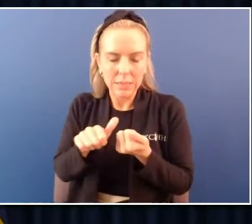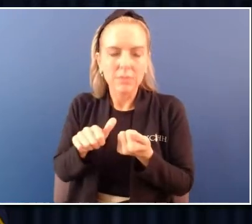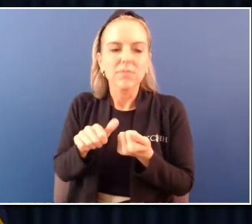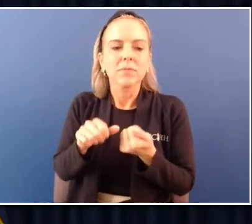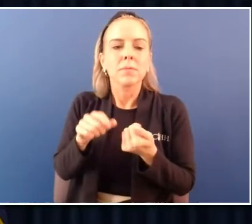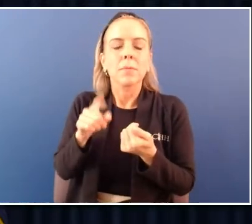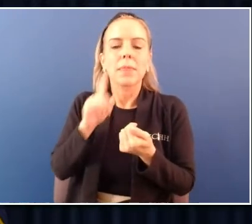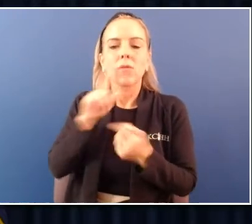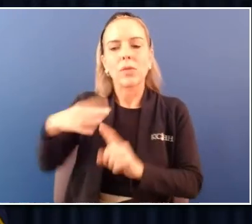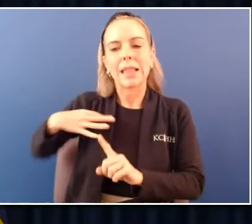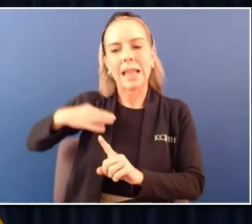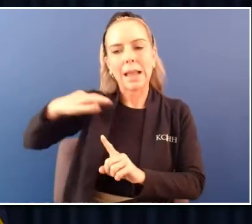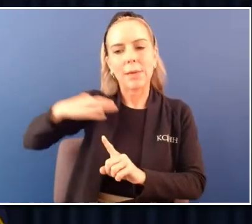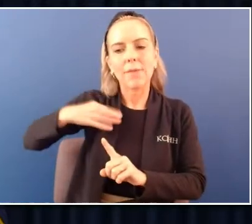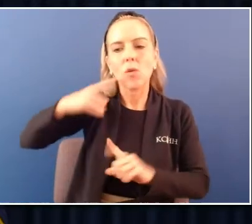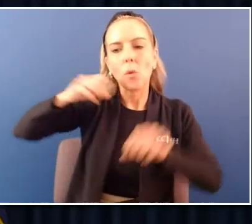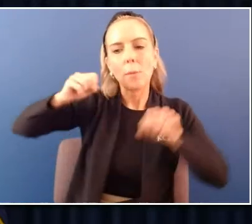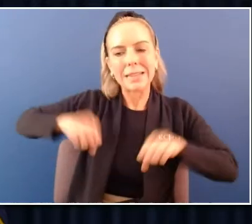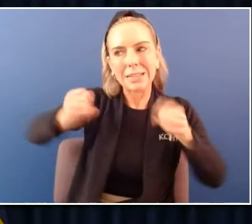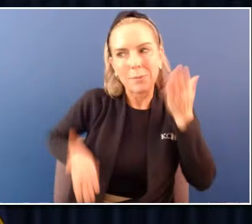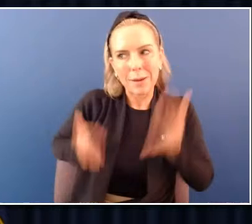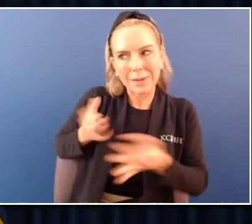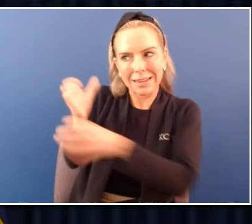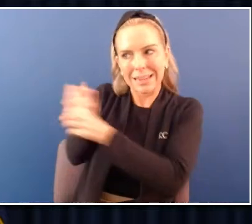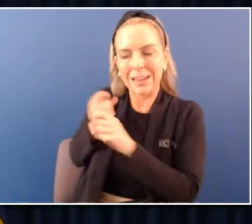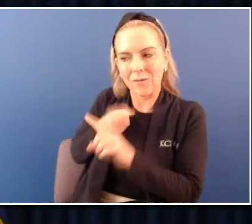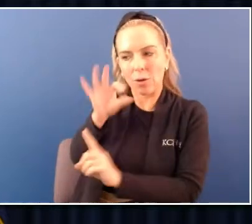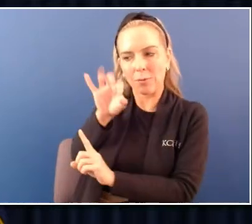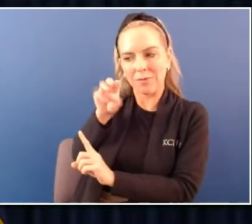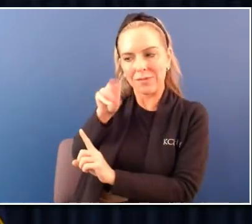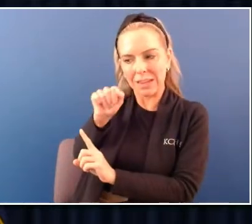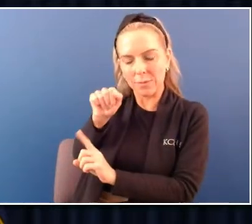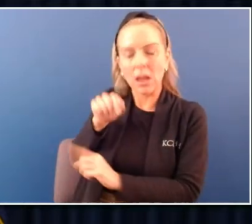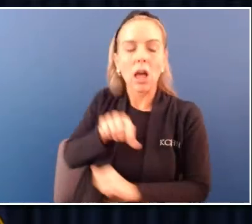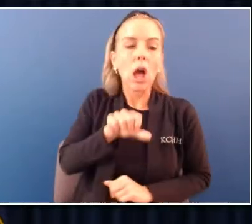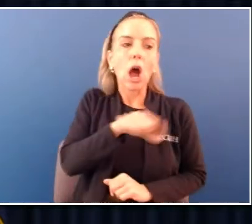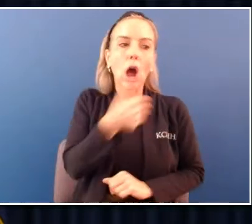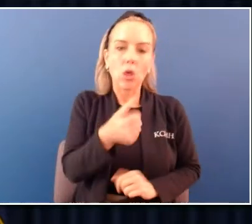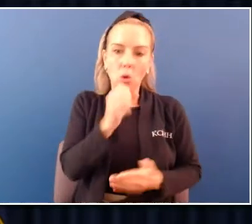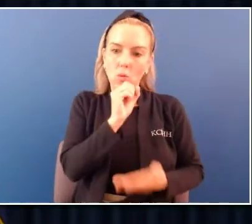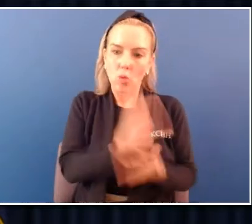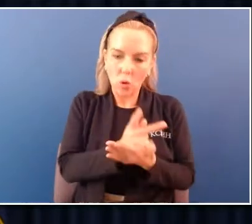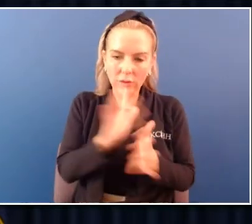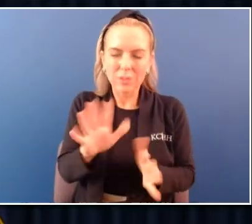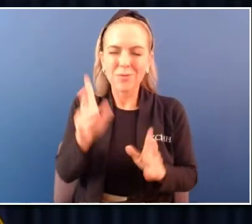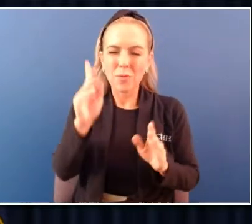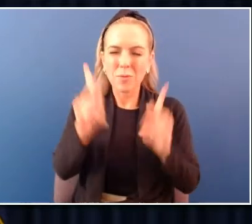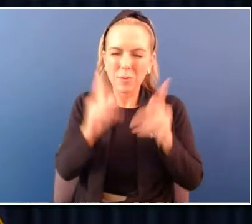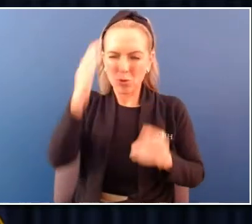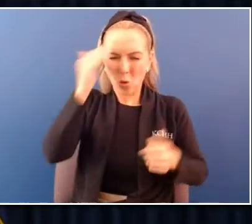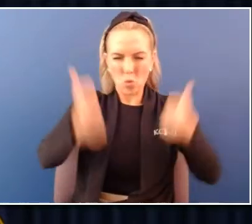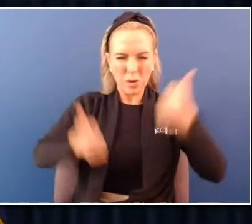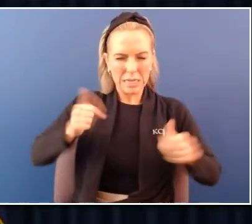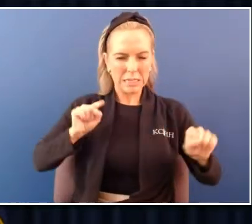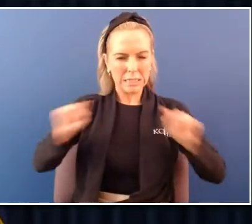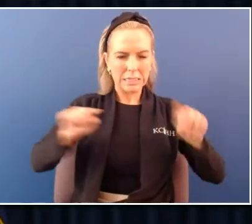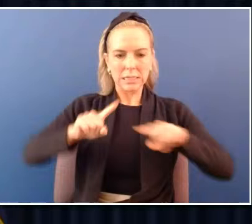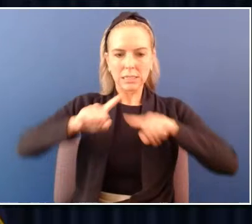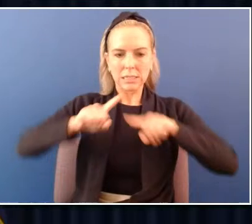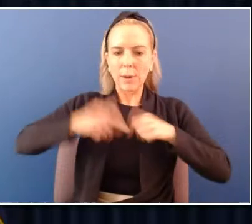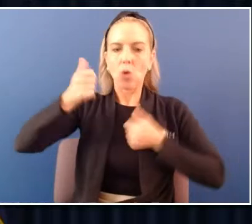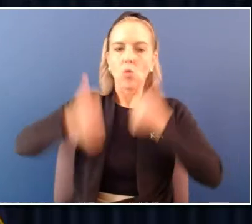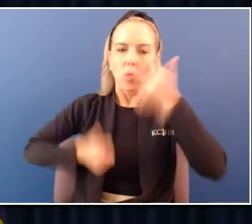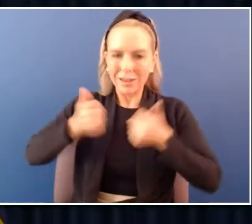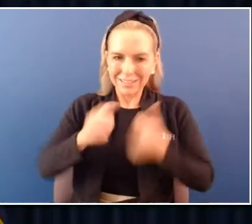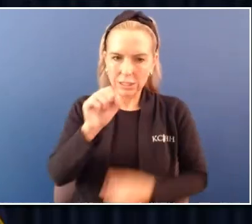application for potential FEMA assistance. The other has been approved. So it's important for people to know, depending on the storm